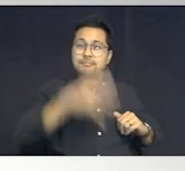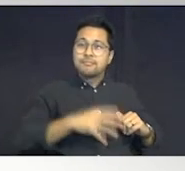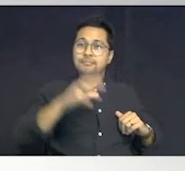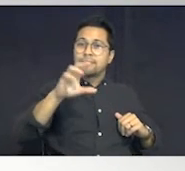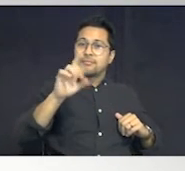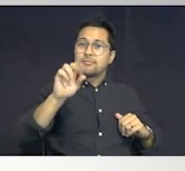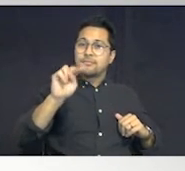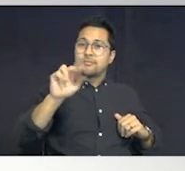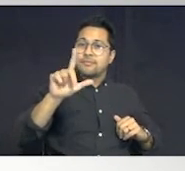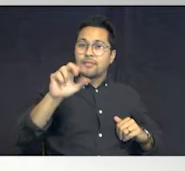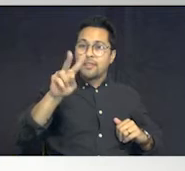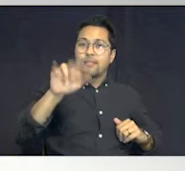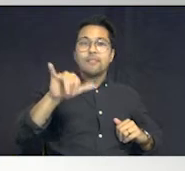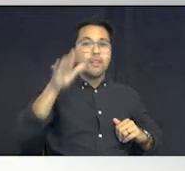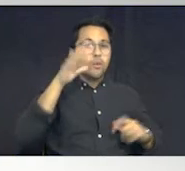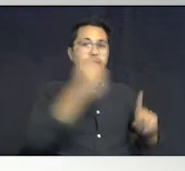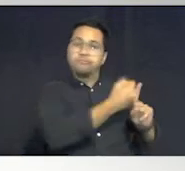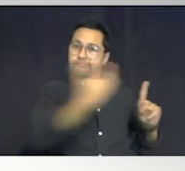program.